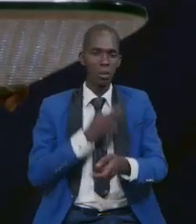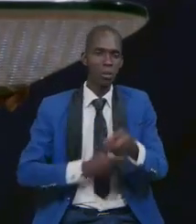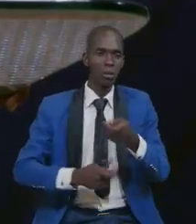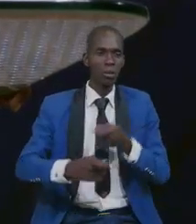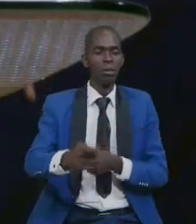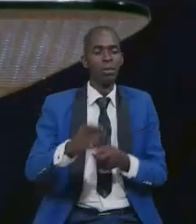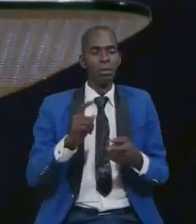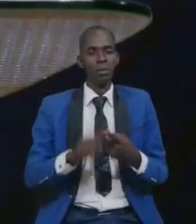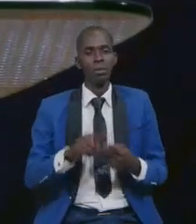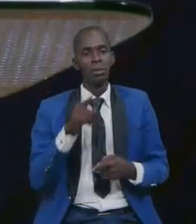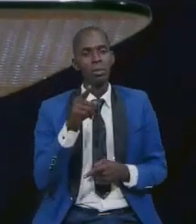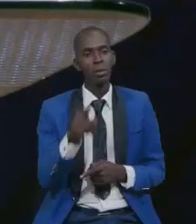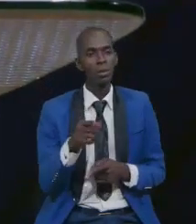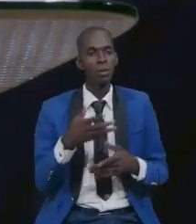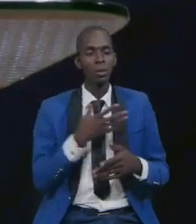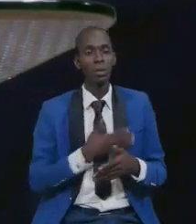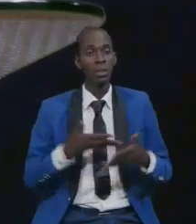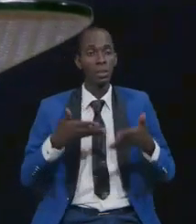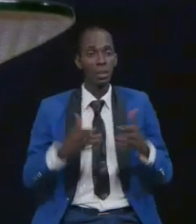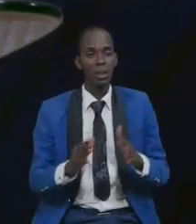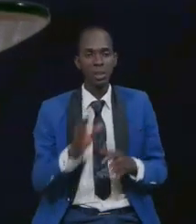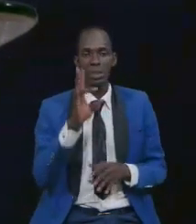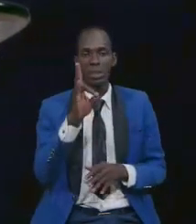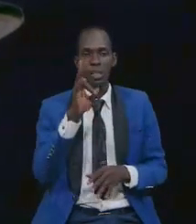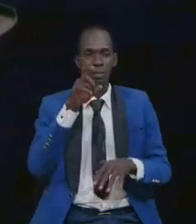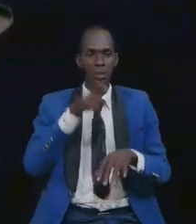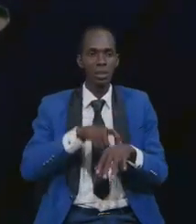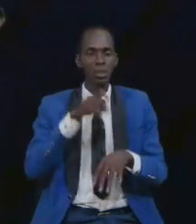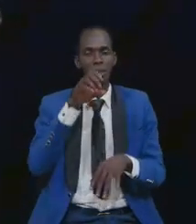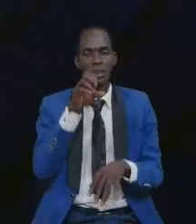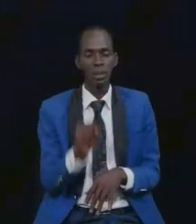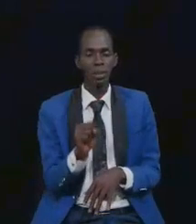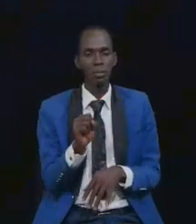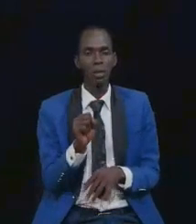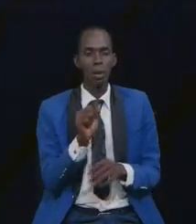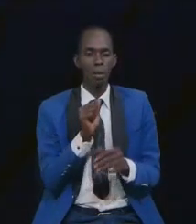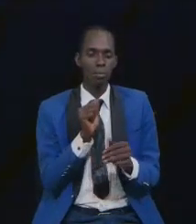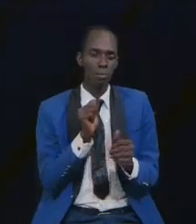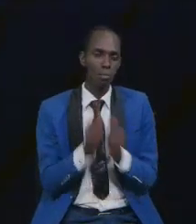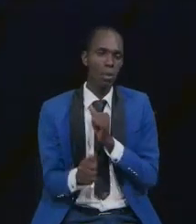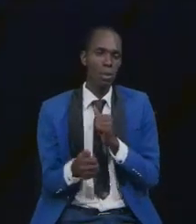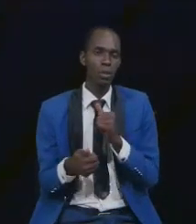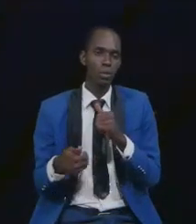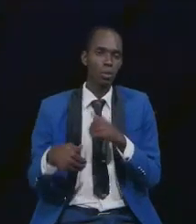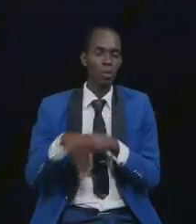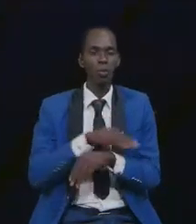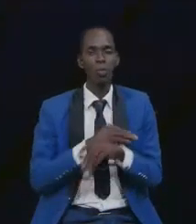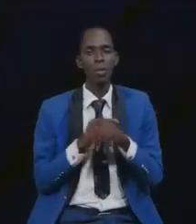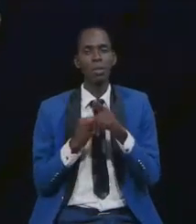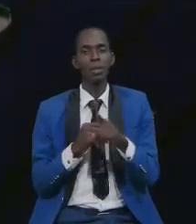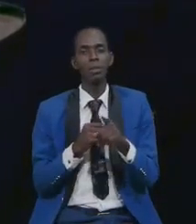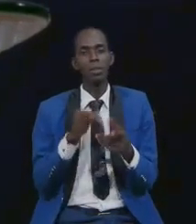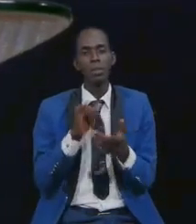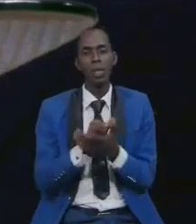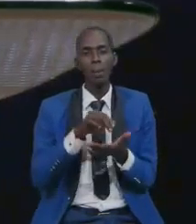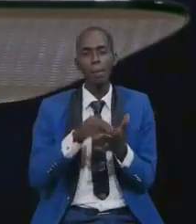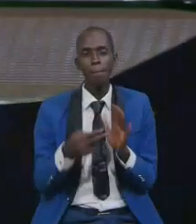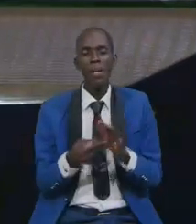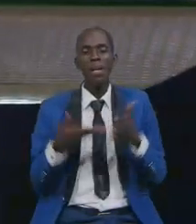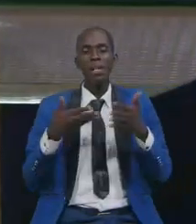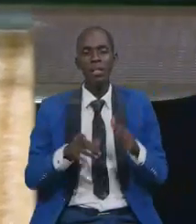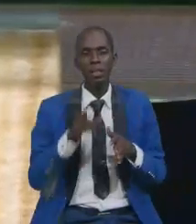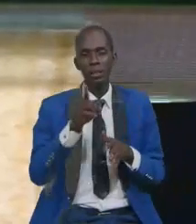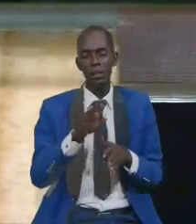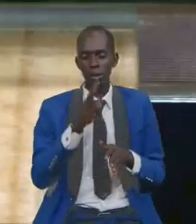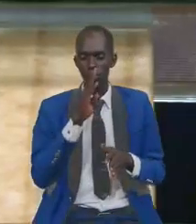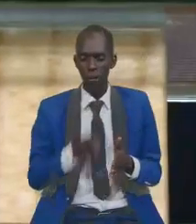unto him, and let seven times pass over him. That is, let him be driven